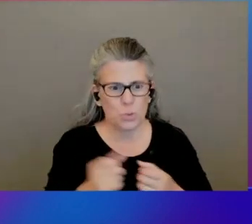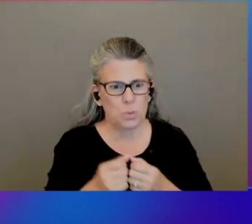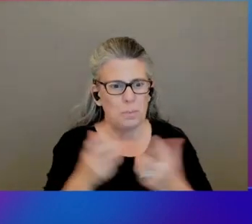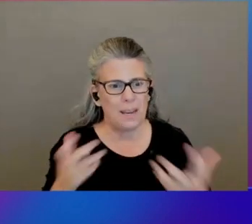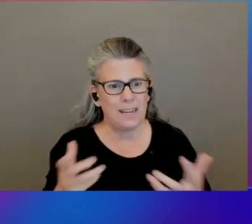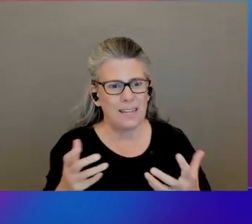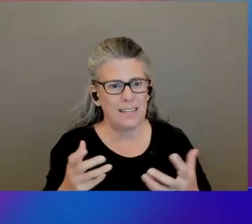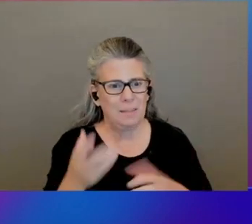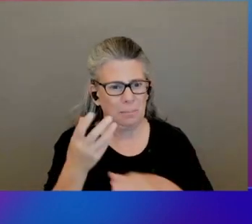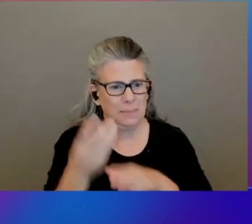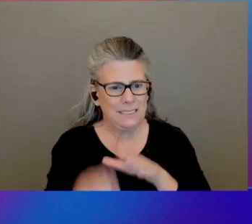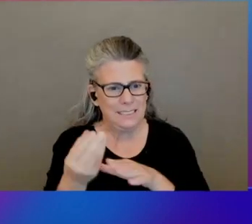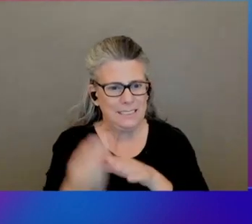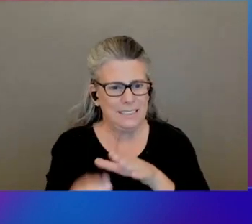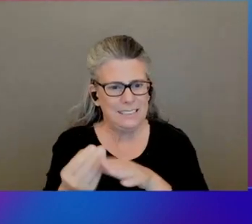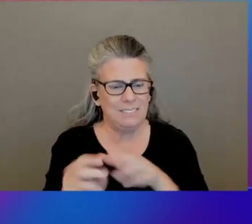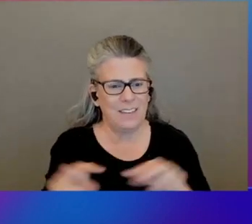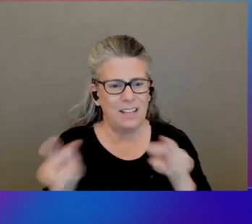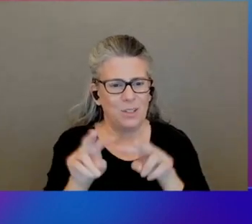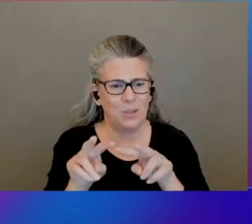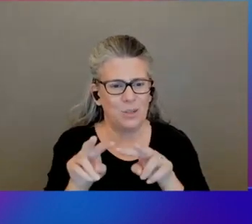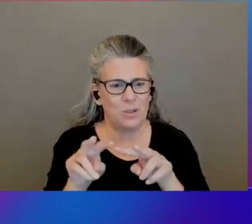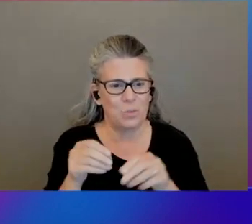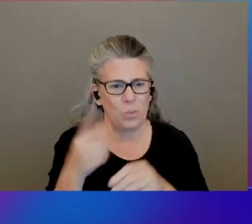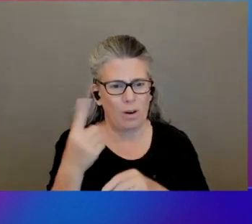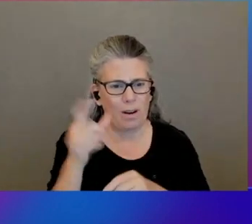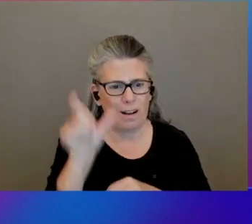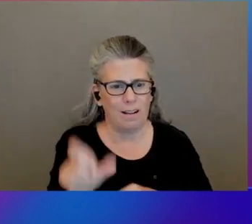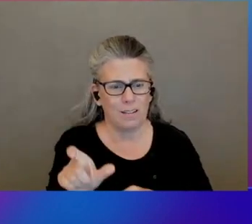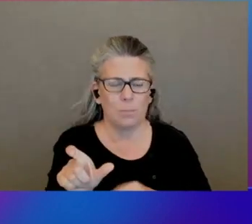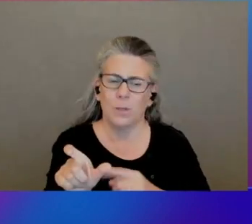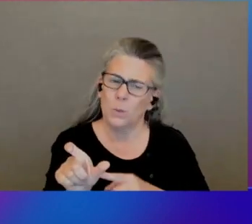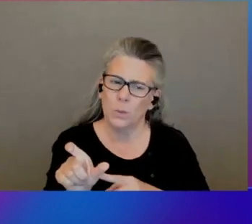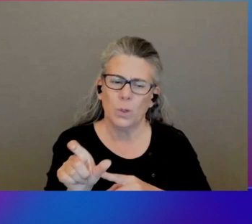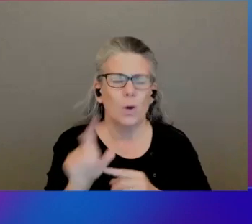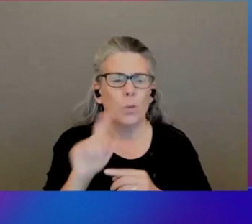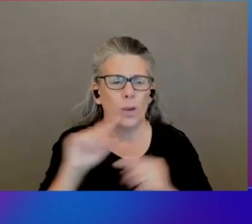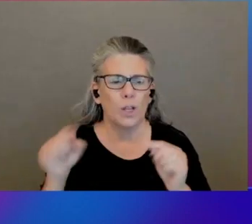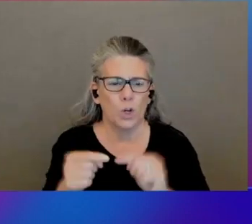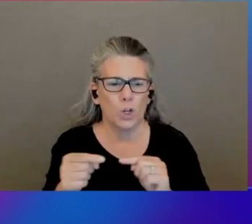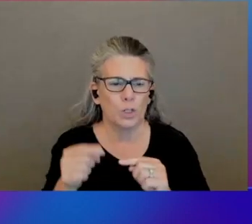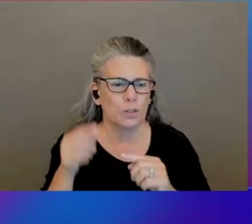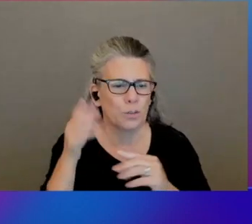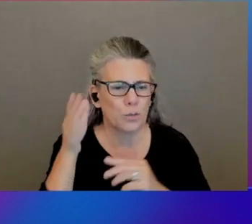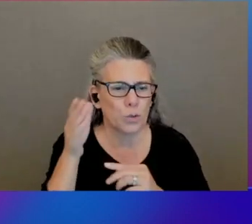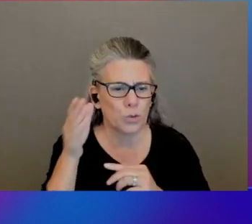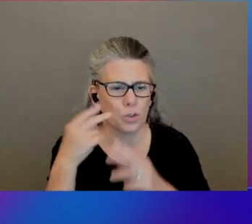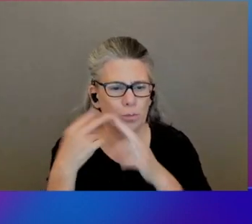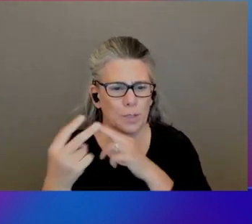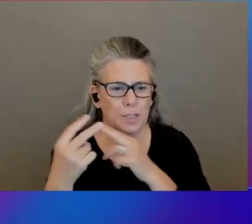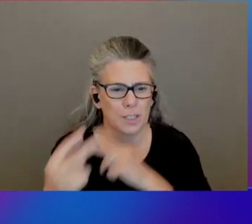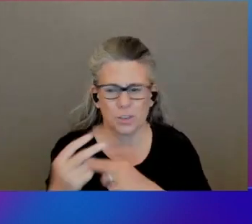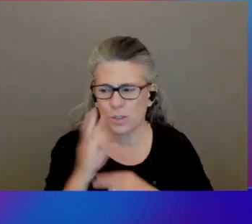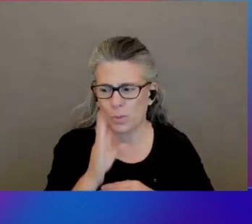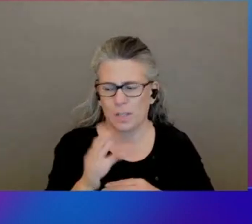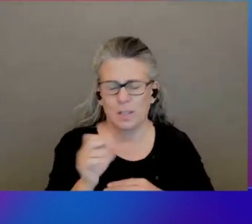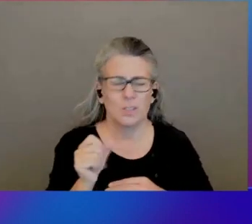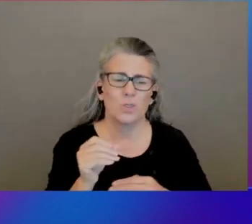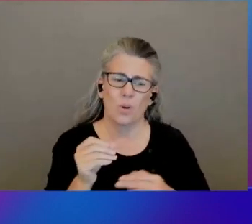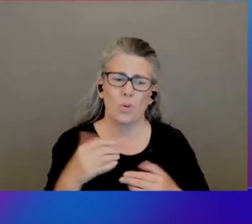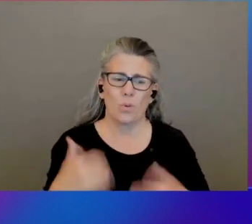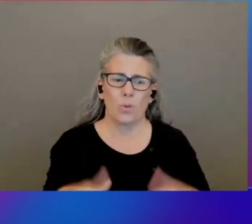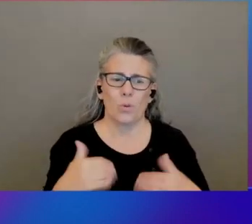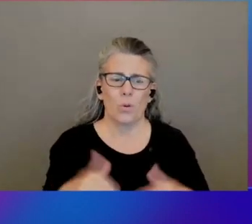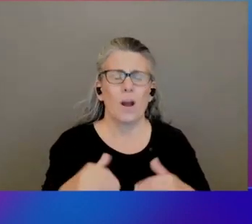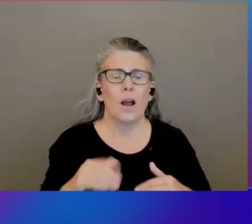sure that this is actually going to help predictions in the future. Wow. I could even see the unique being valuable because, let's say I